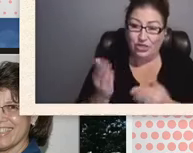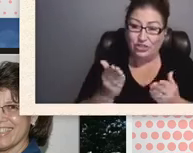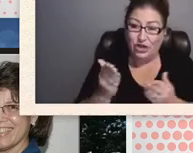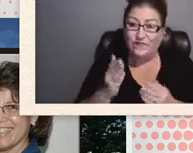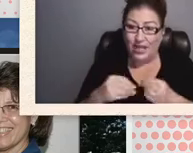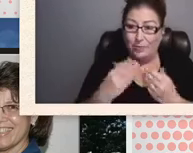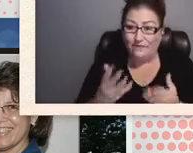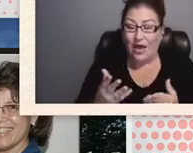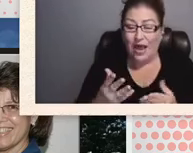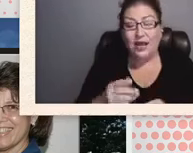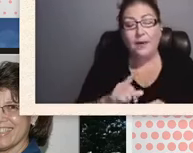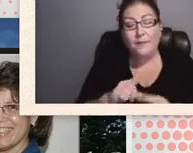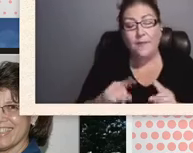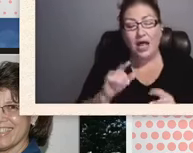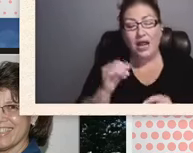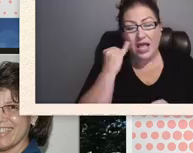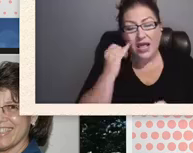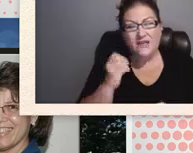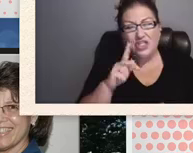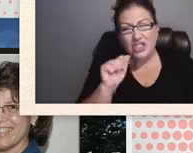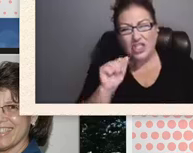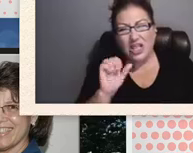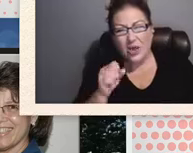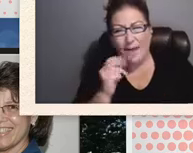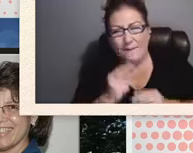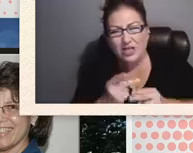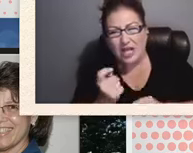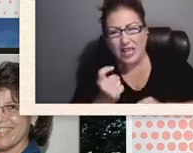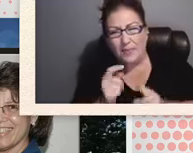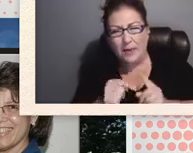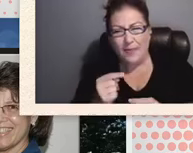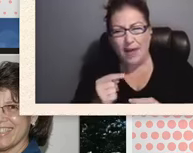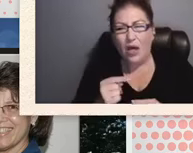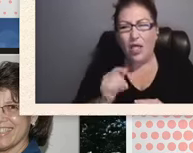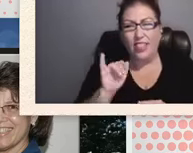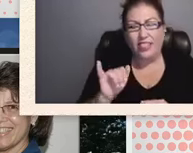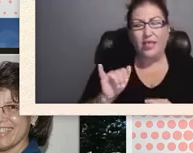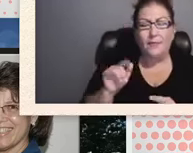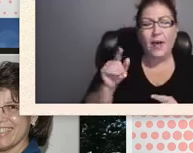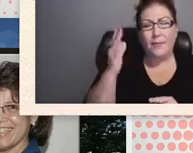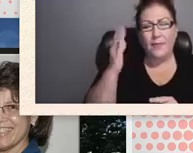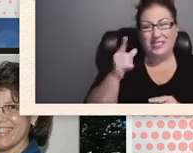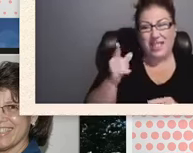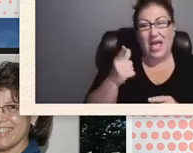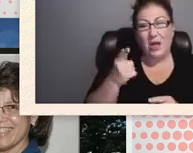just mention just a little bit about the WSCs, because they went through a lot of training.